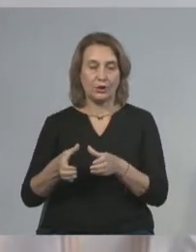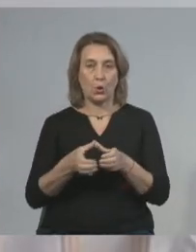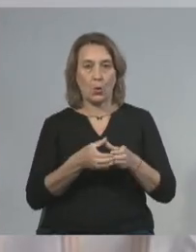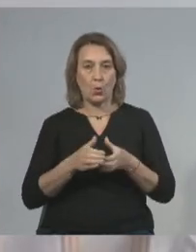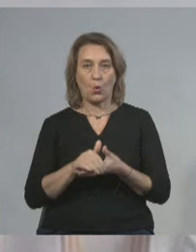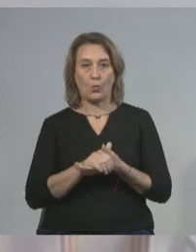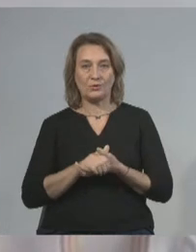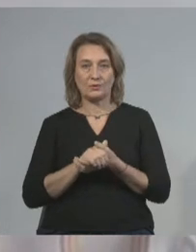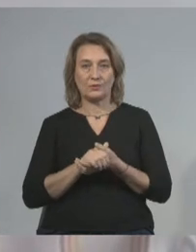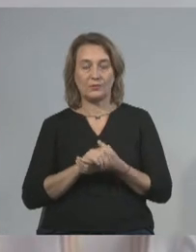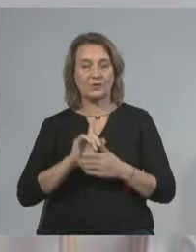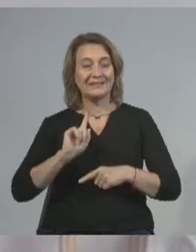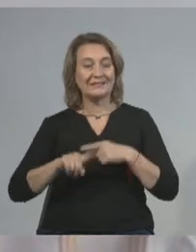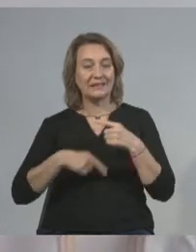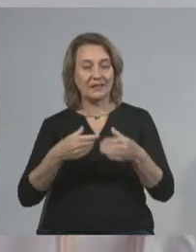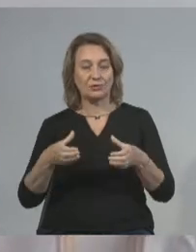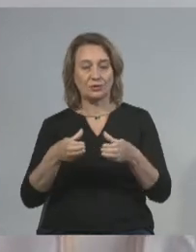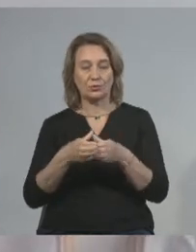another group